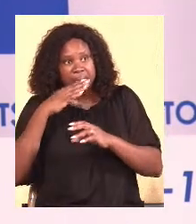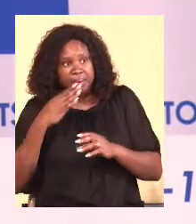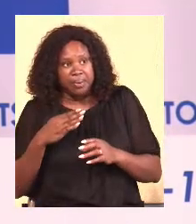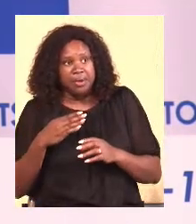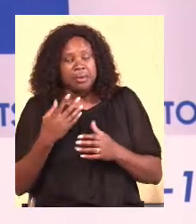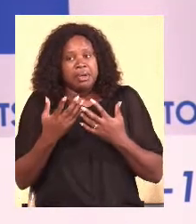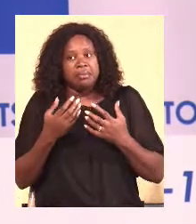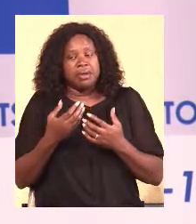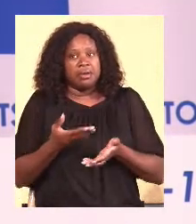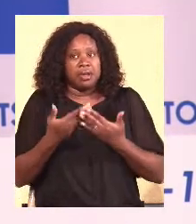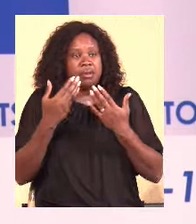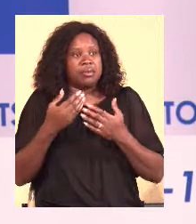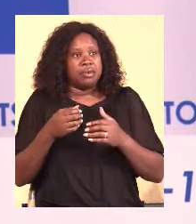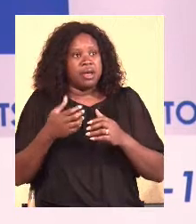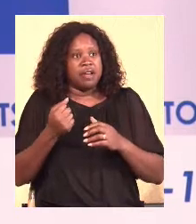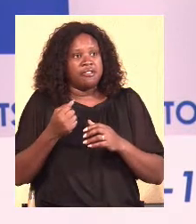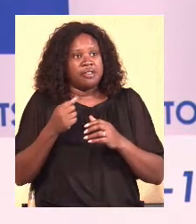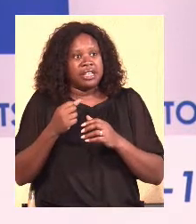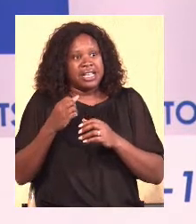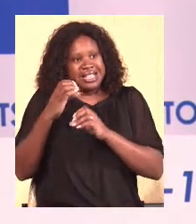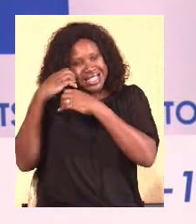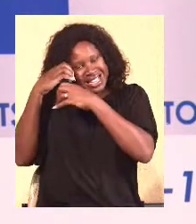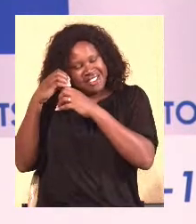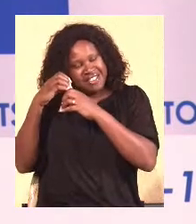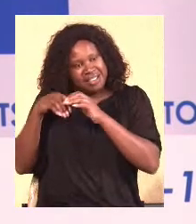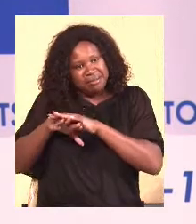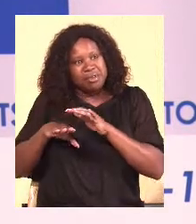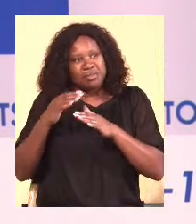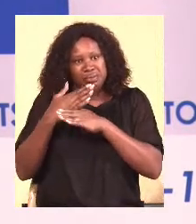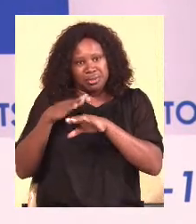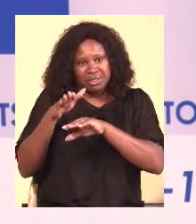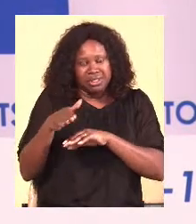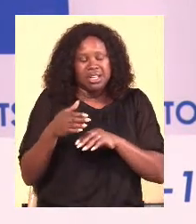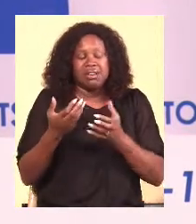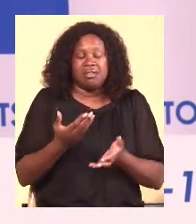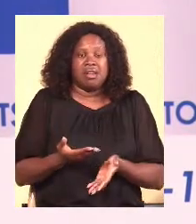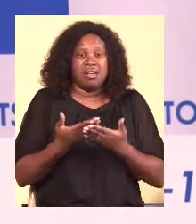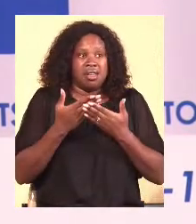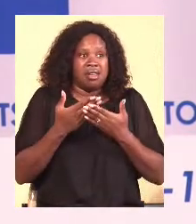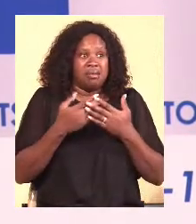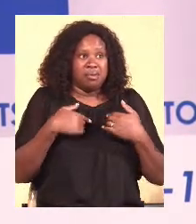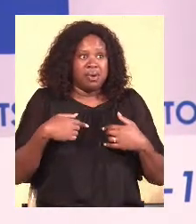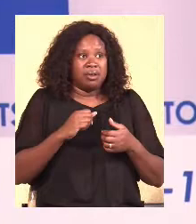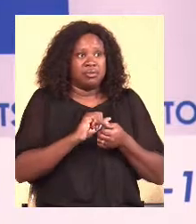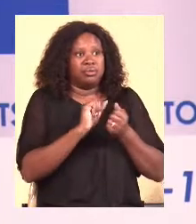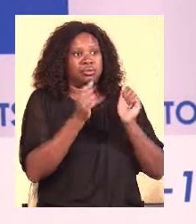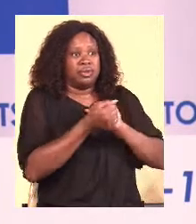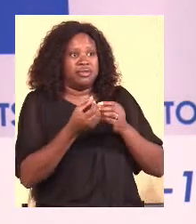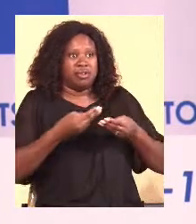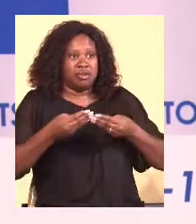allow us to have a scientific basis for us to work on a peak, which would allow us to gradually revive our